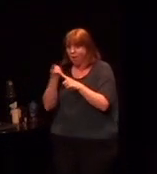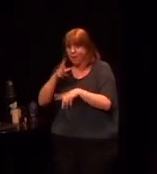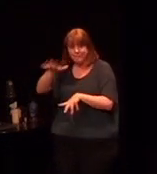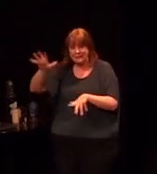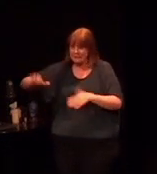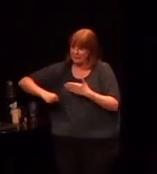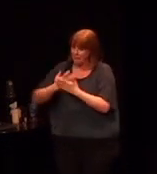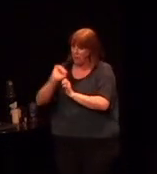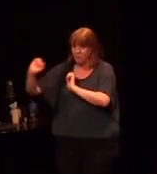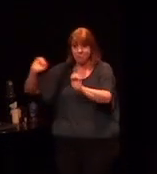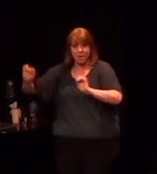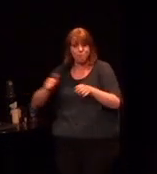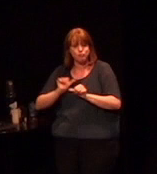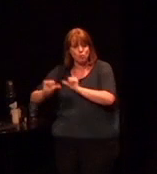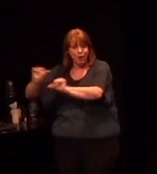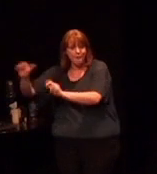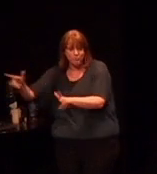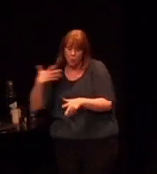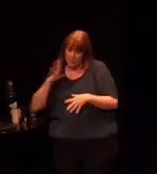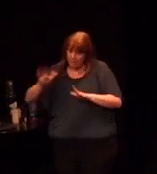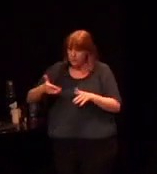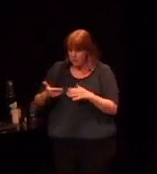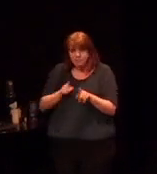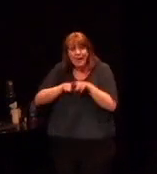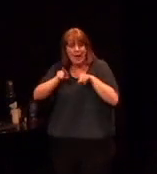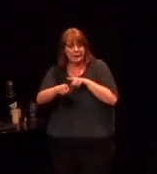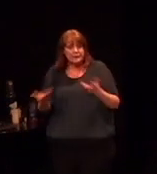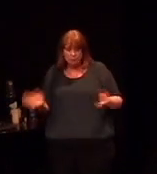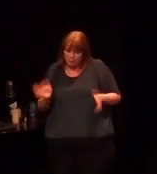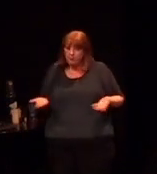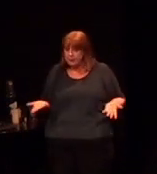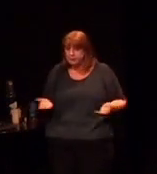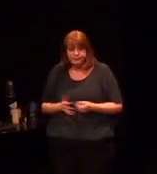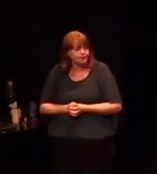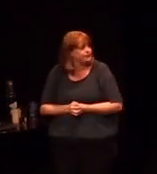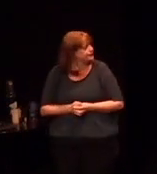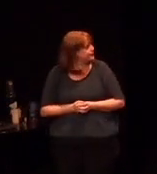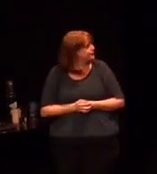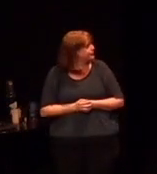their programmes. So we need to be at the front of that.